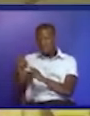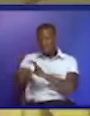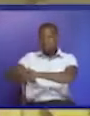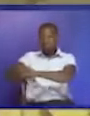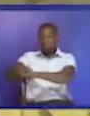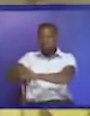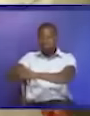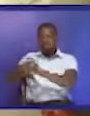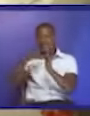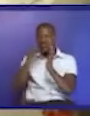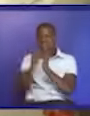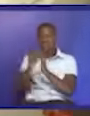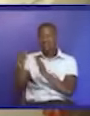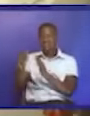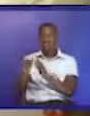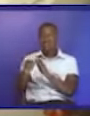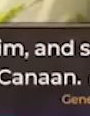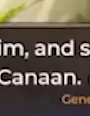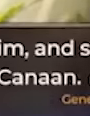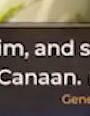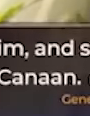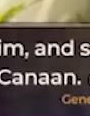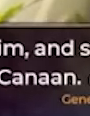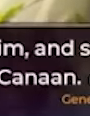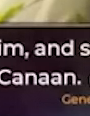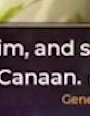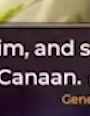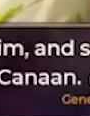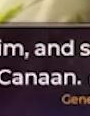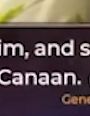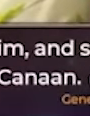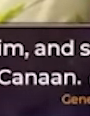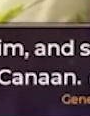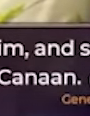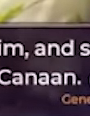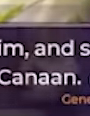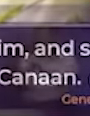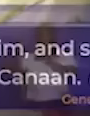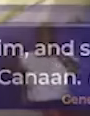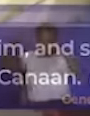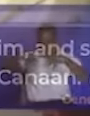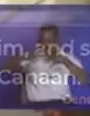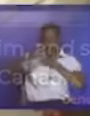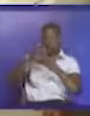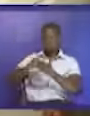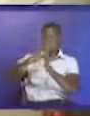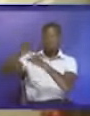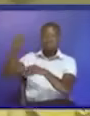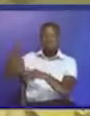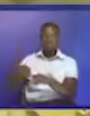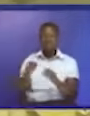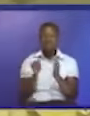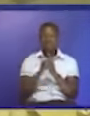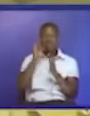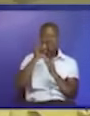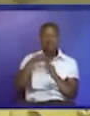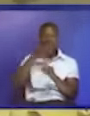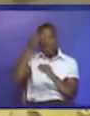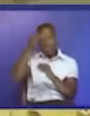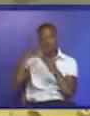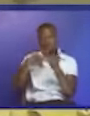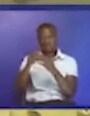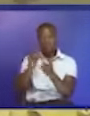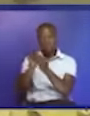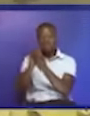day breaketh. And Jacob said, I will not let you go unless you bless me. Now I know what to do with encounters. That encounters